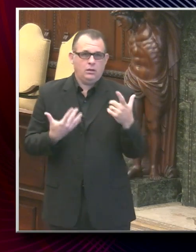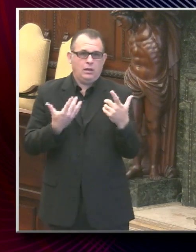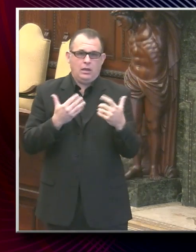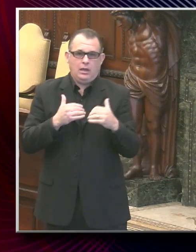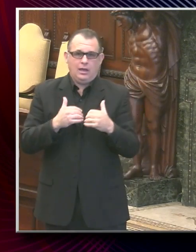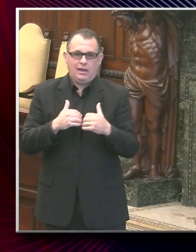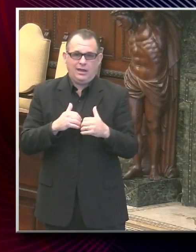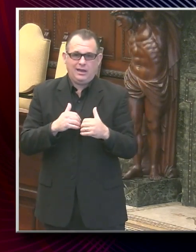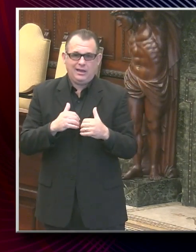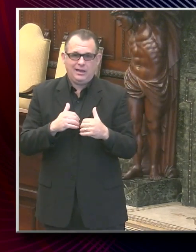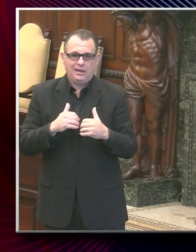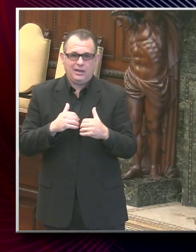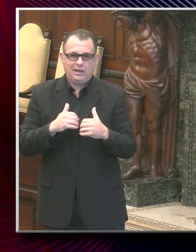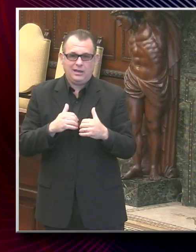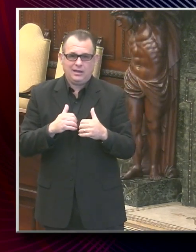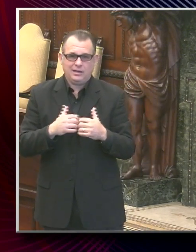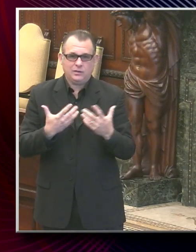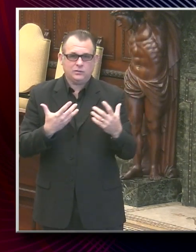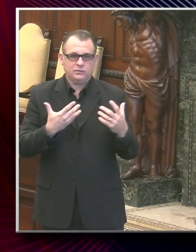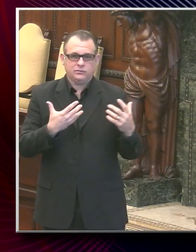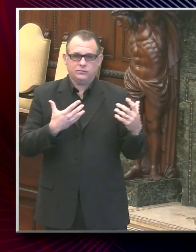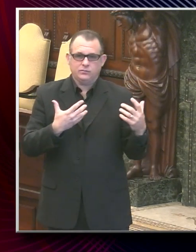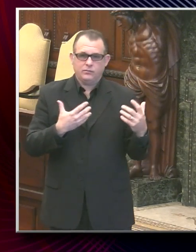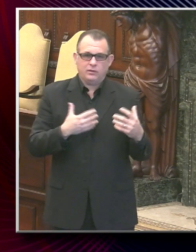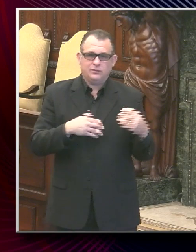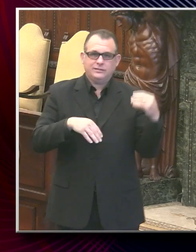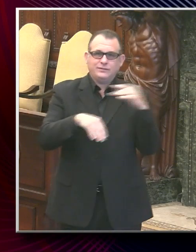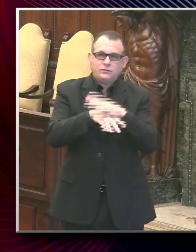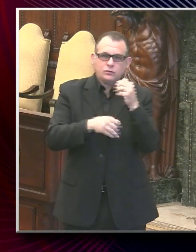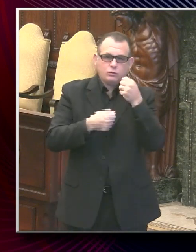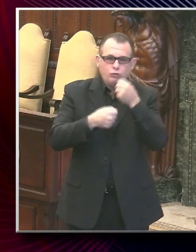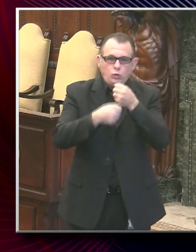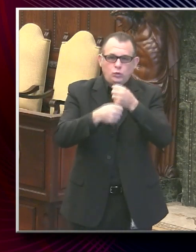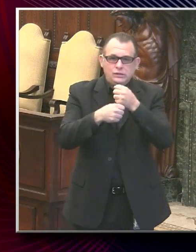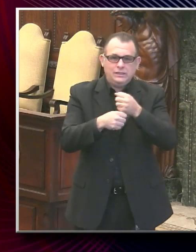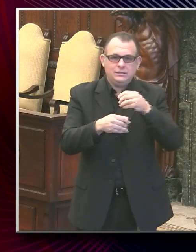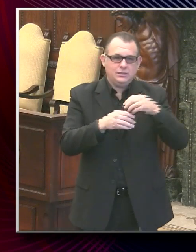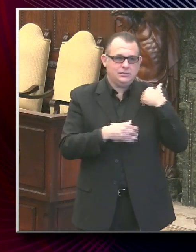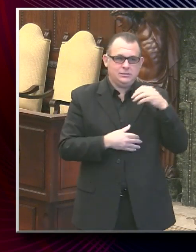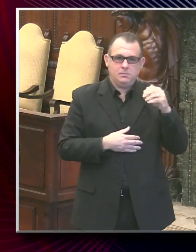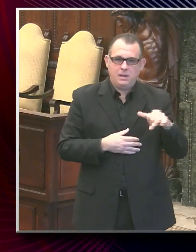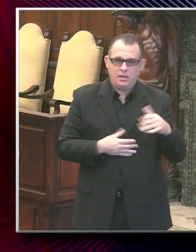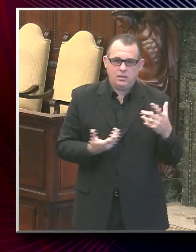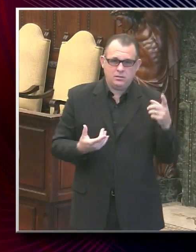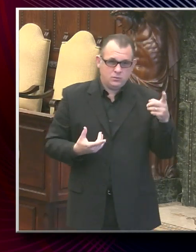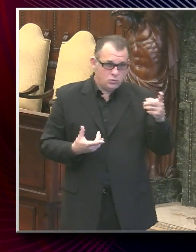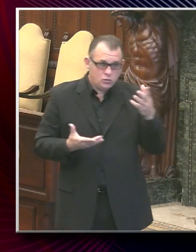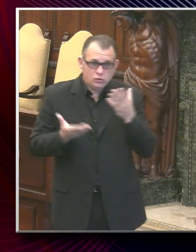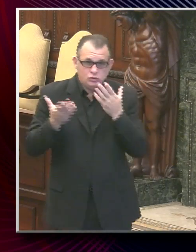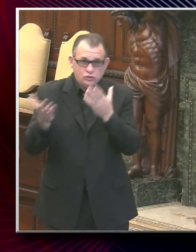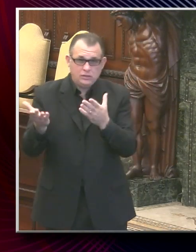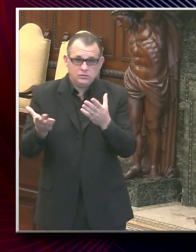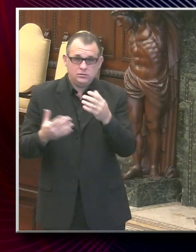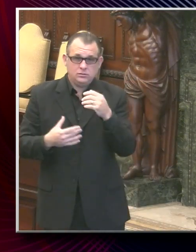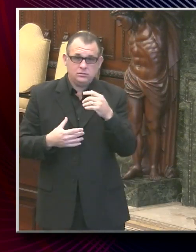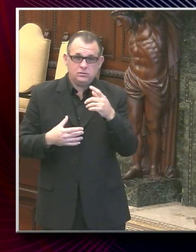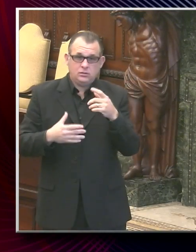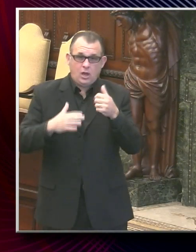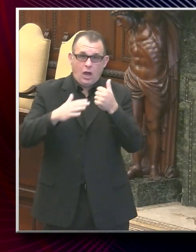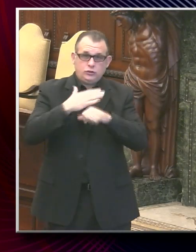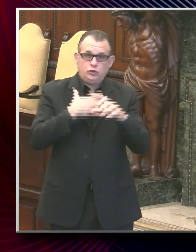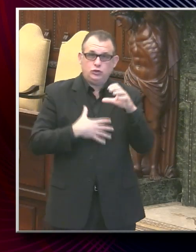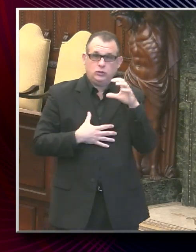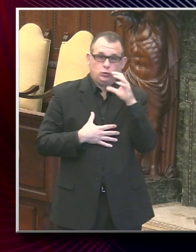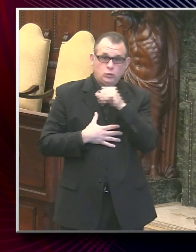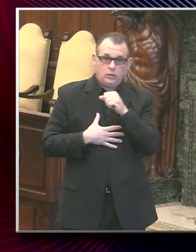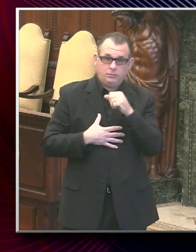were at the unrest of late May, and you suggested that you had underestimated the anger and the rage